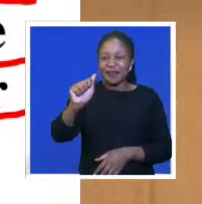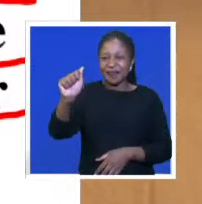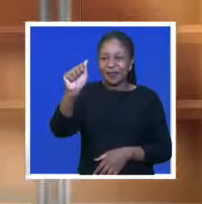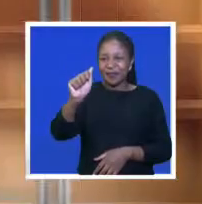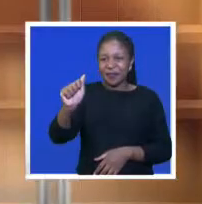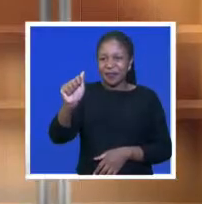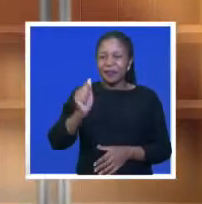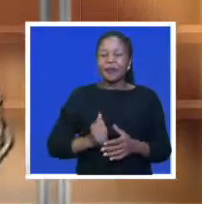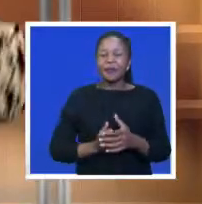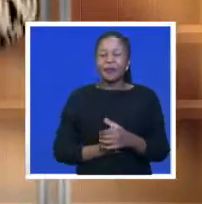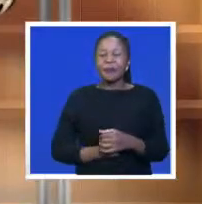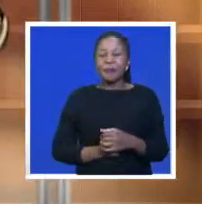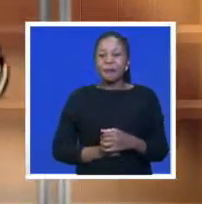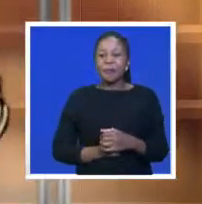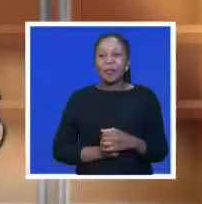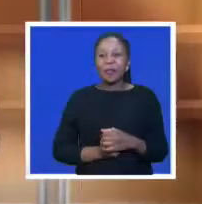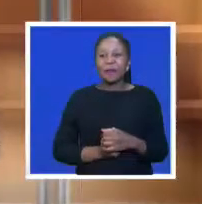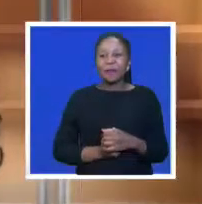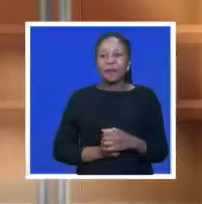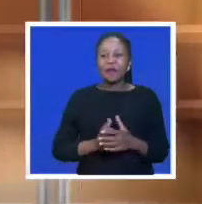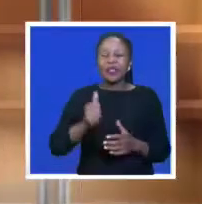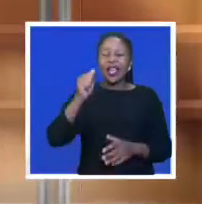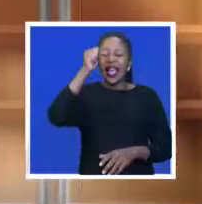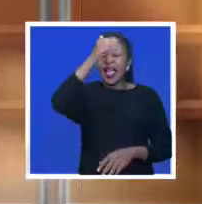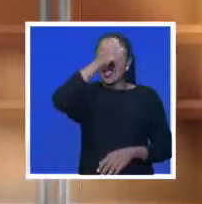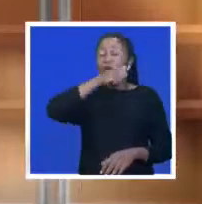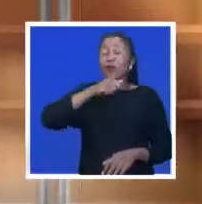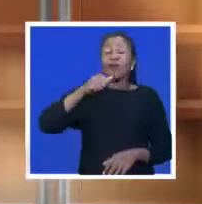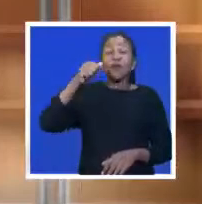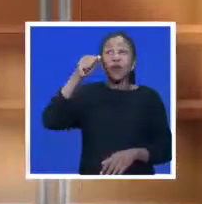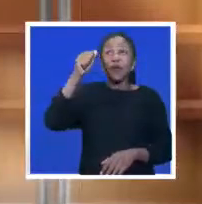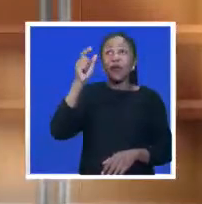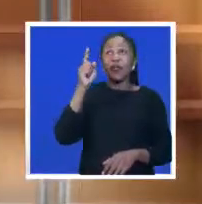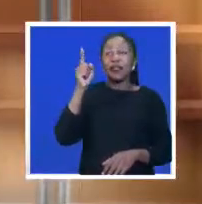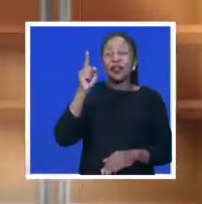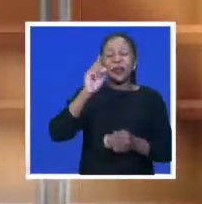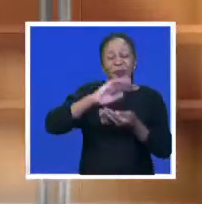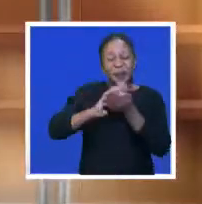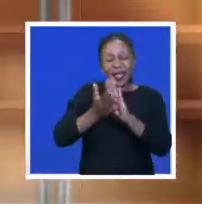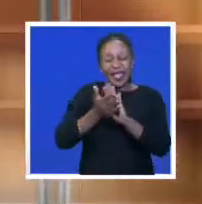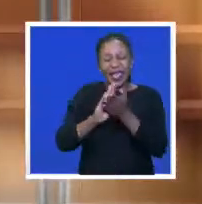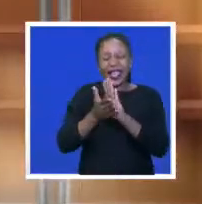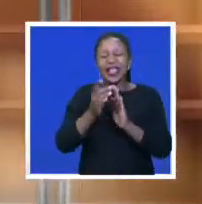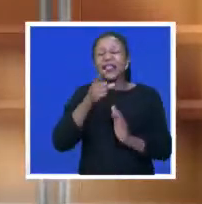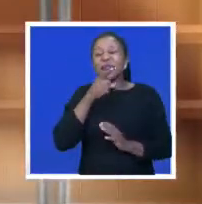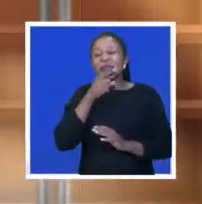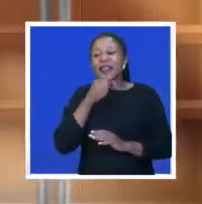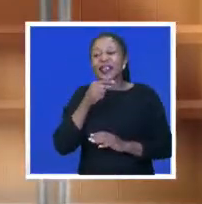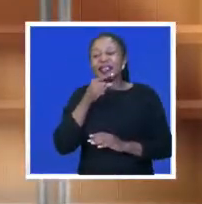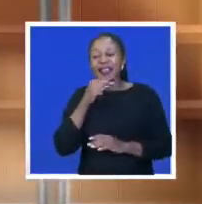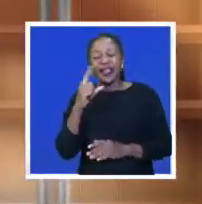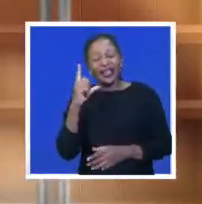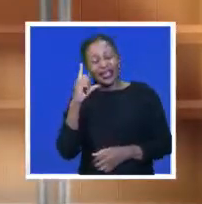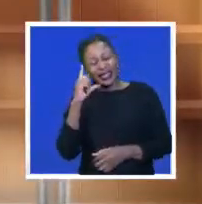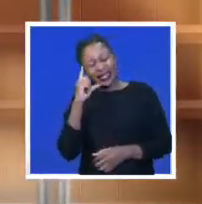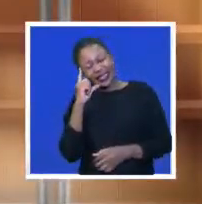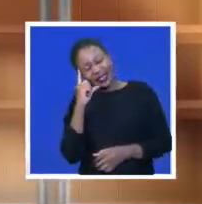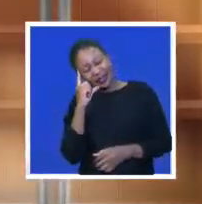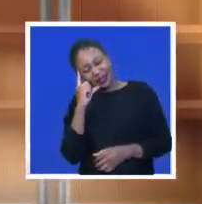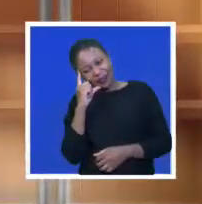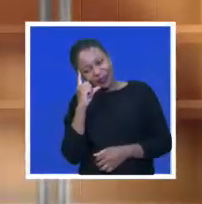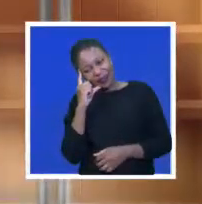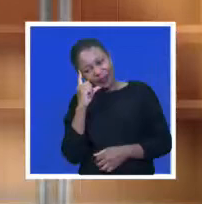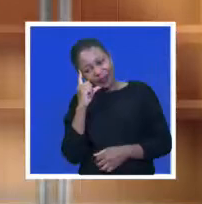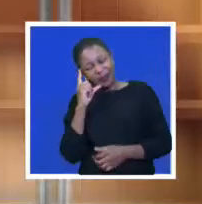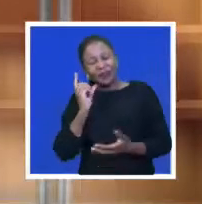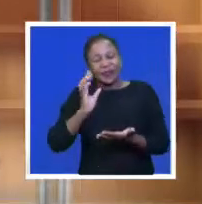God caused a deep sleep to fall upon the man, and while he slept, he took